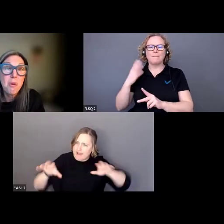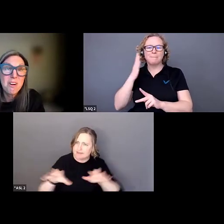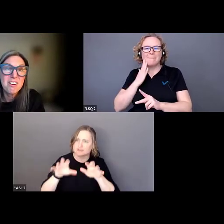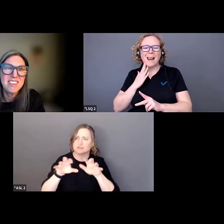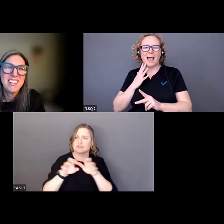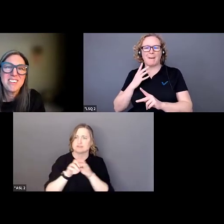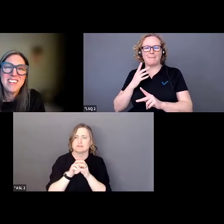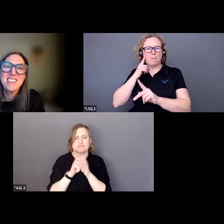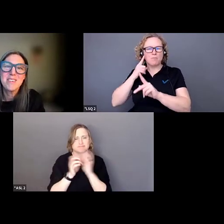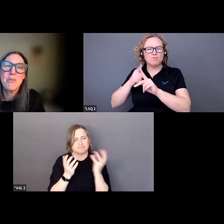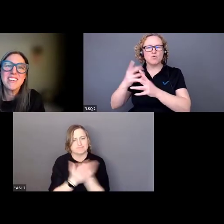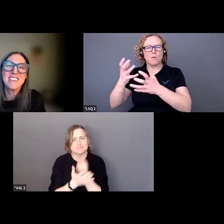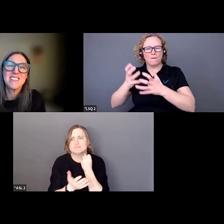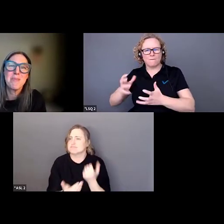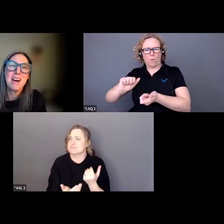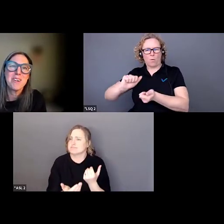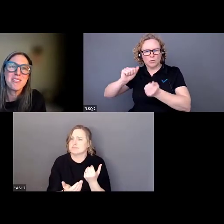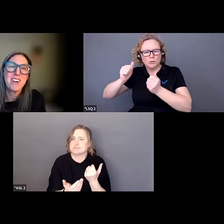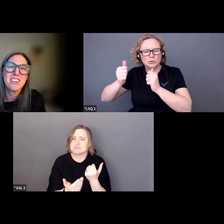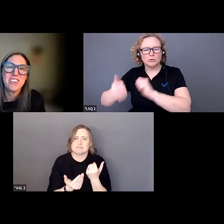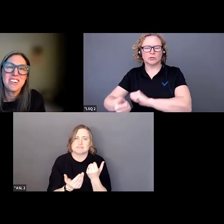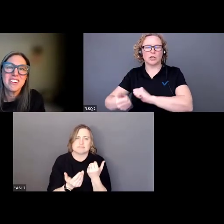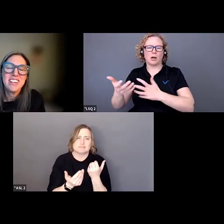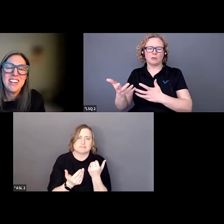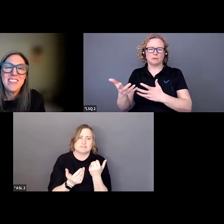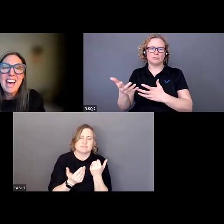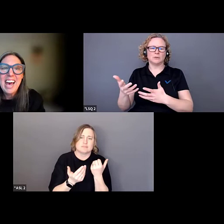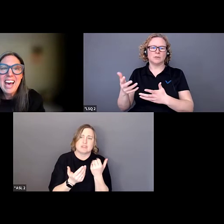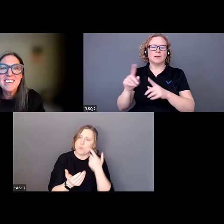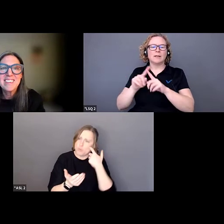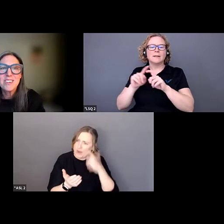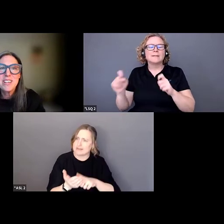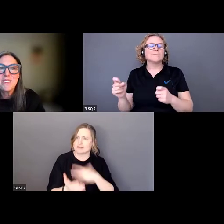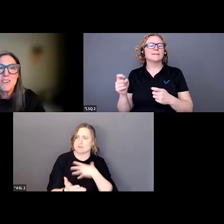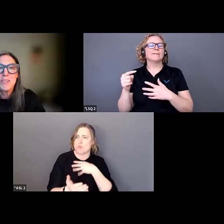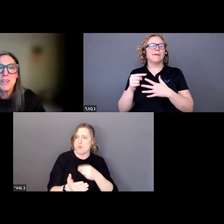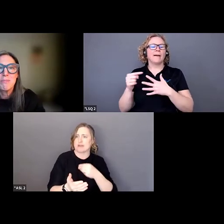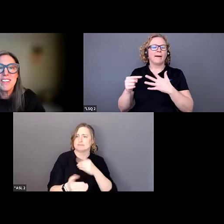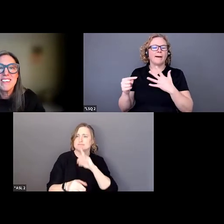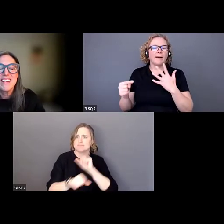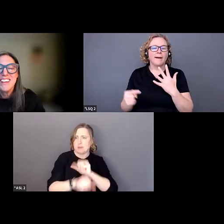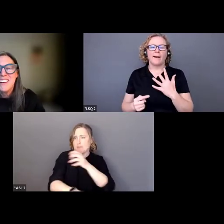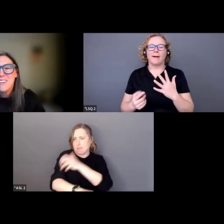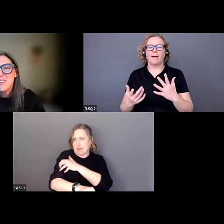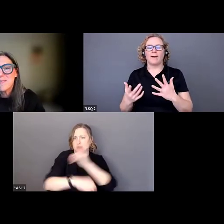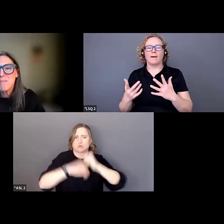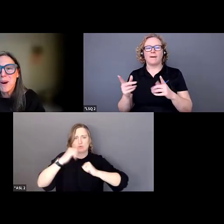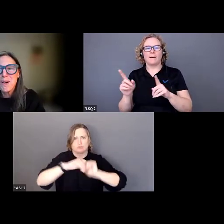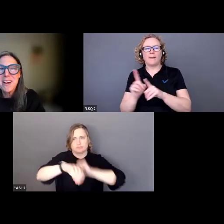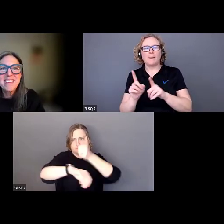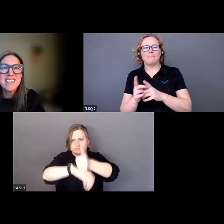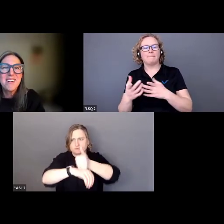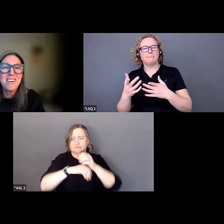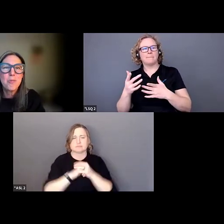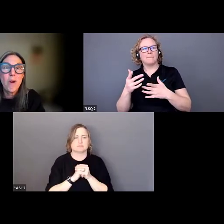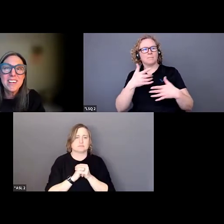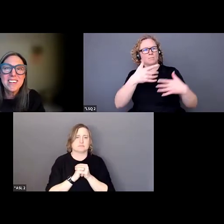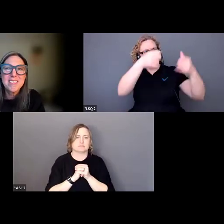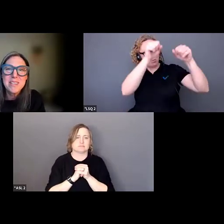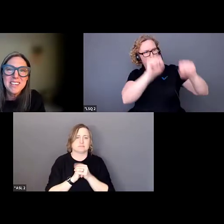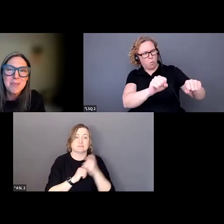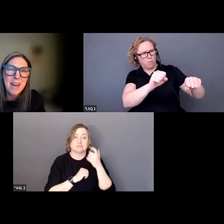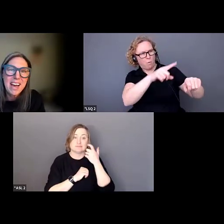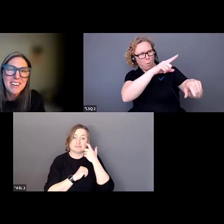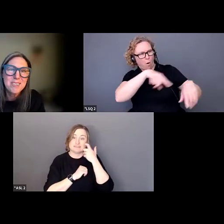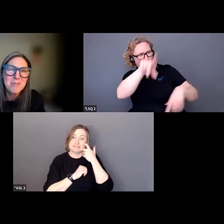on board critiques of whiteness as a power structure, that act to interrupt complicity. This is what Barner Hesse calls